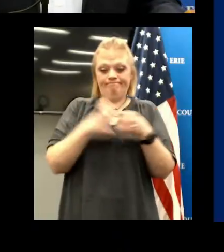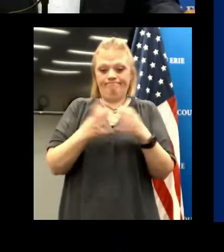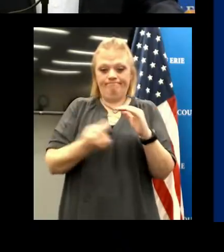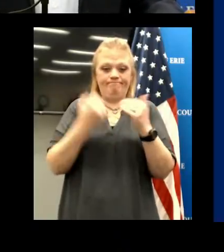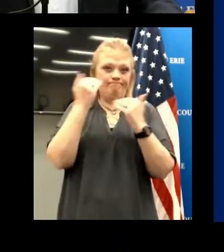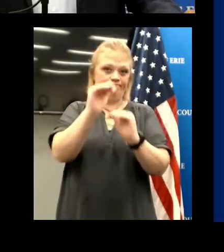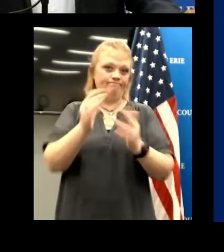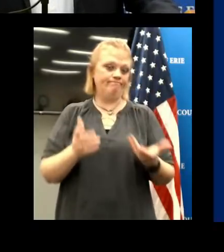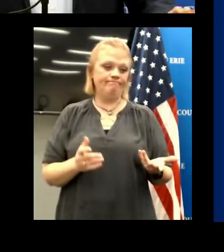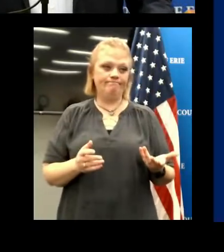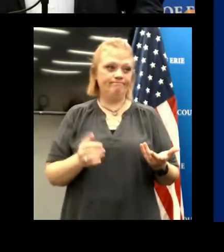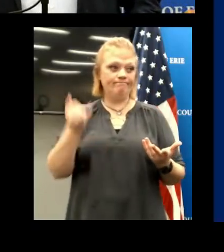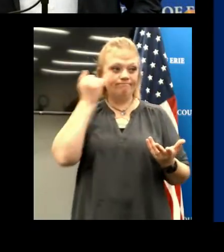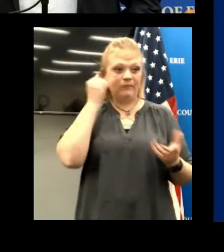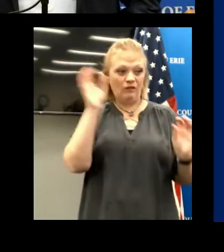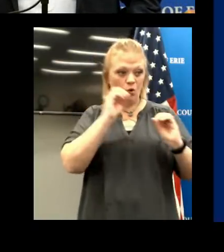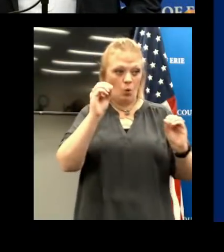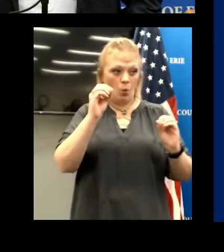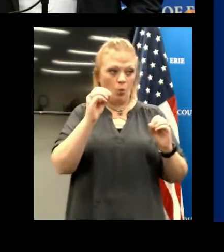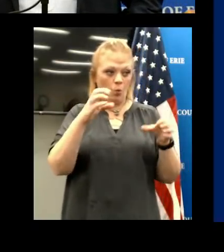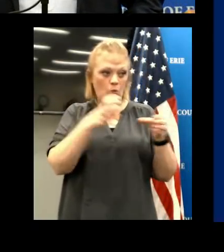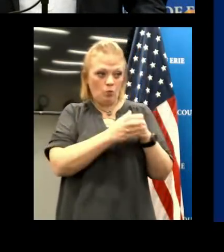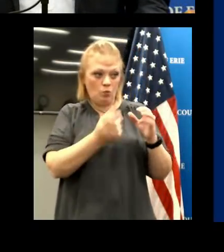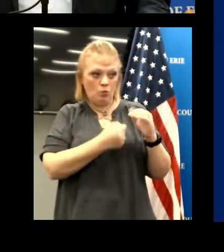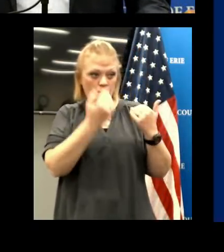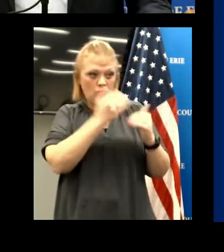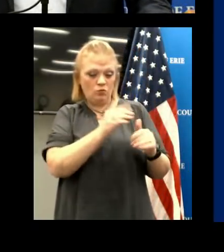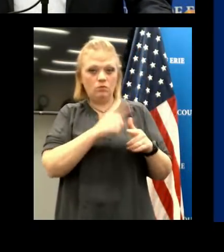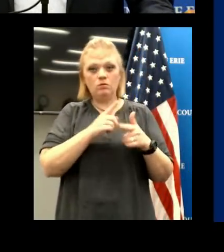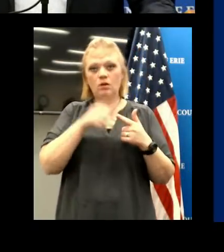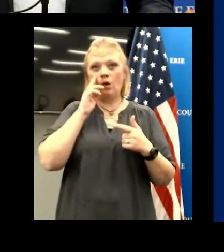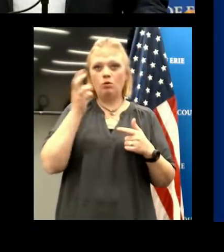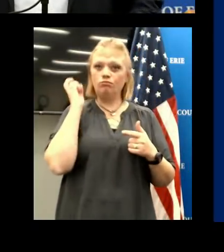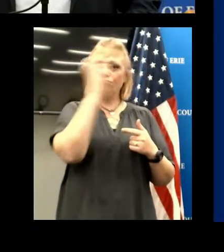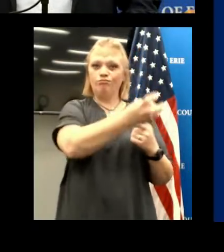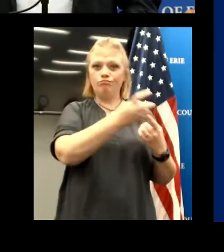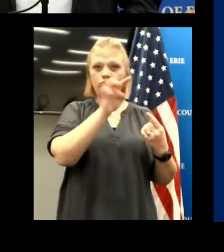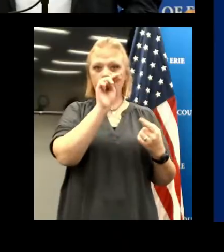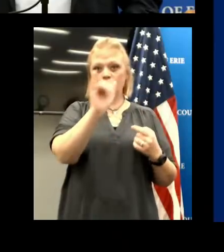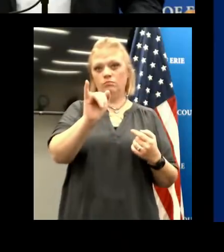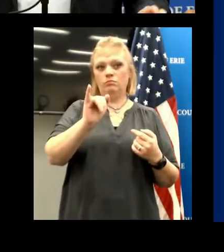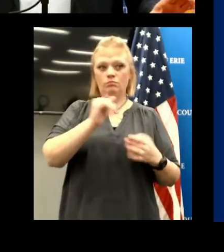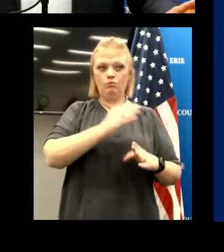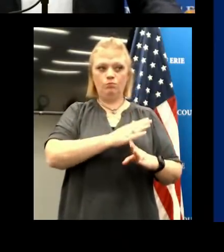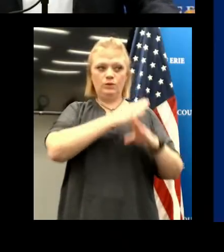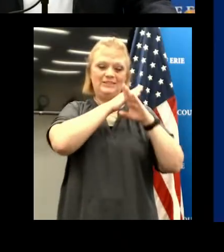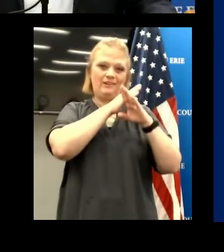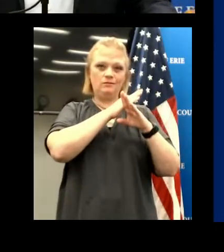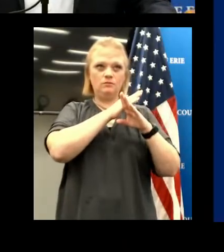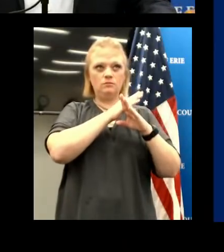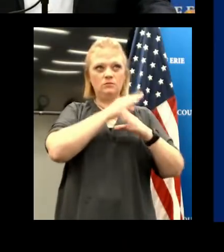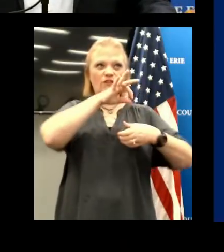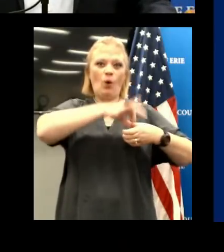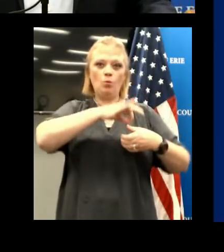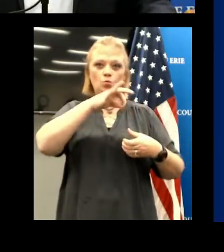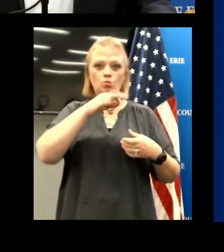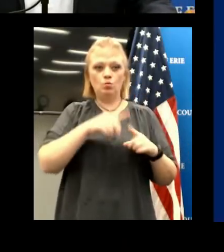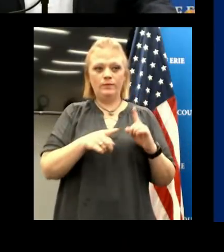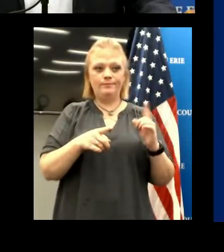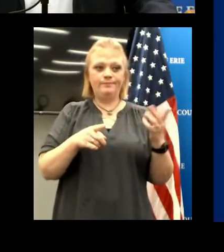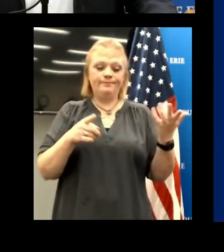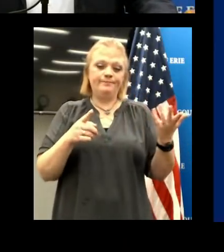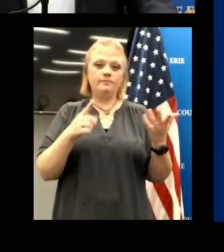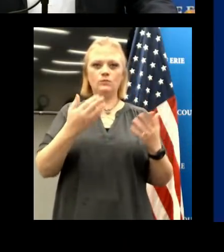restrictions. If there had not been a quarantine restriction, I probably would have traveled to Michigan to protect the vote, but got to